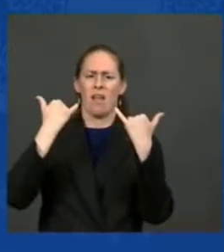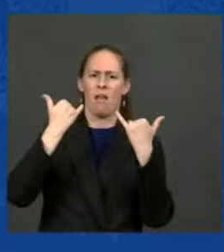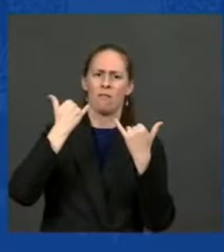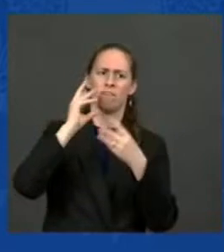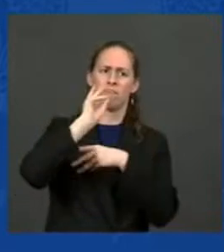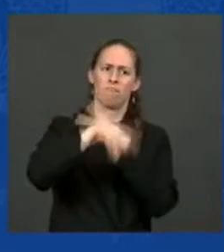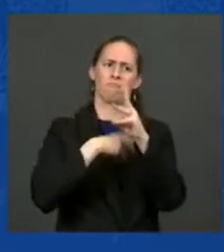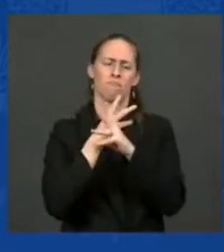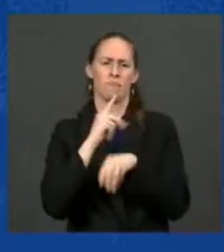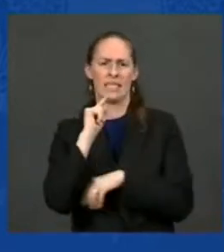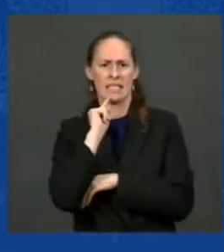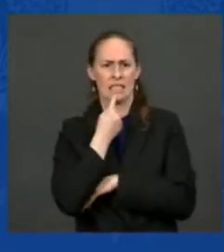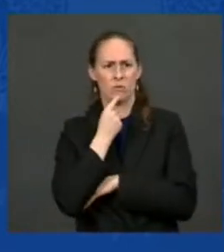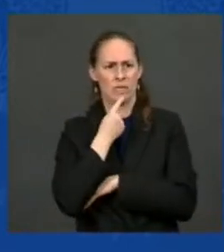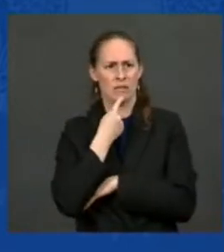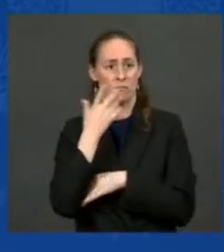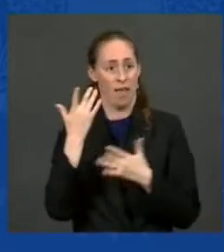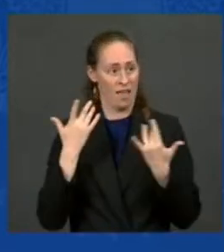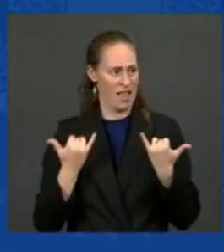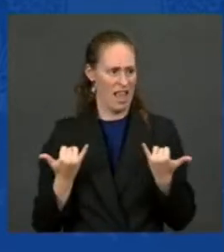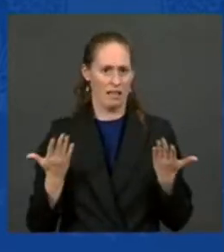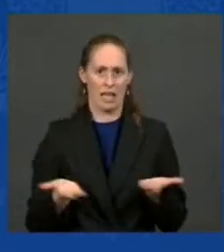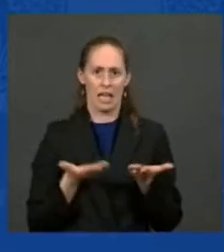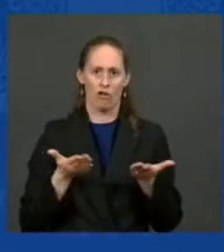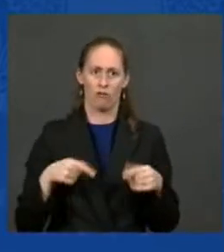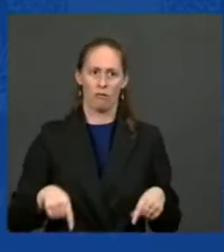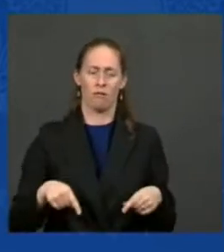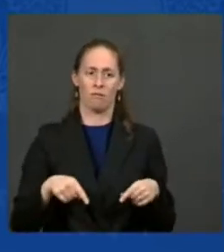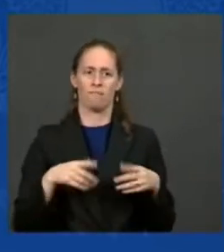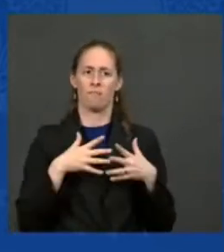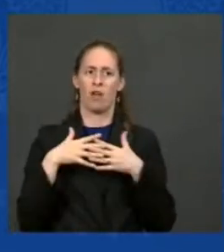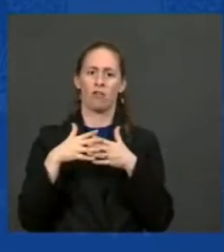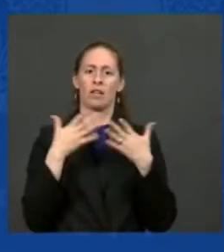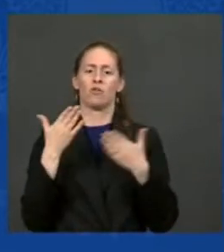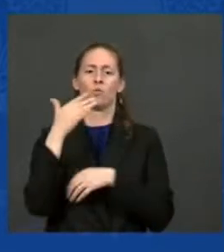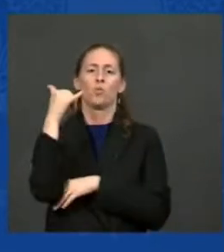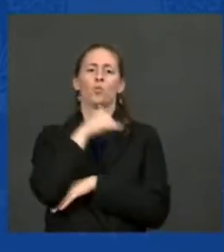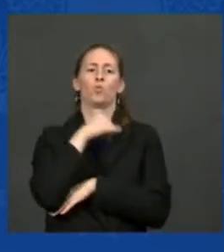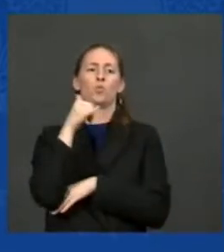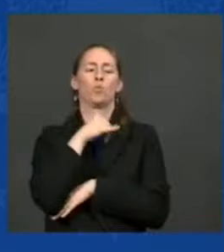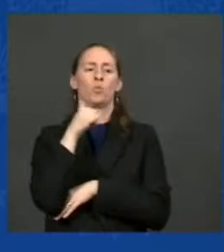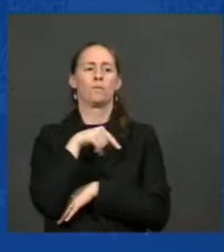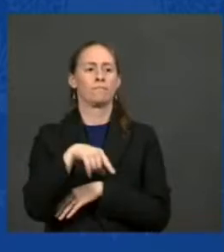our own historic challenges as part of that same fight.